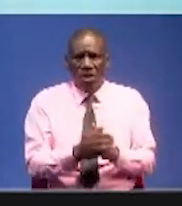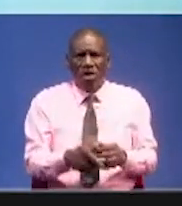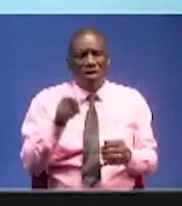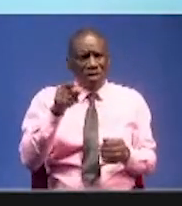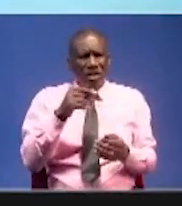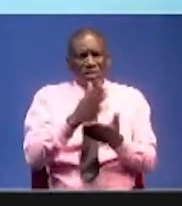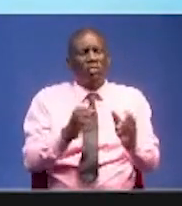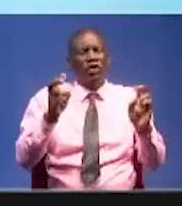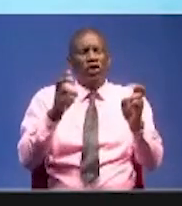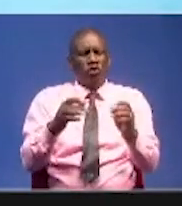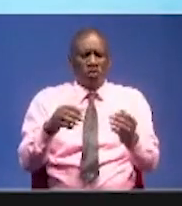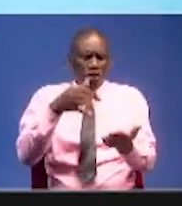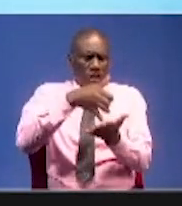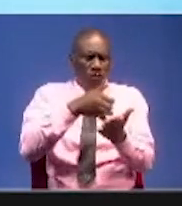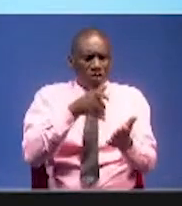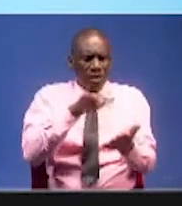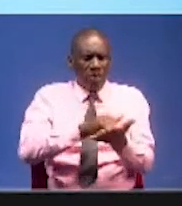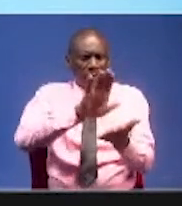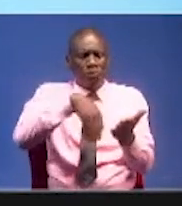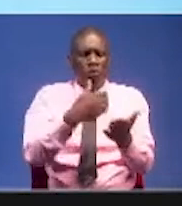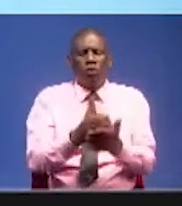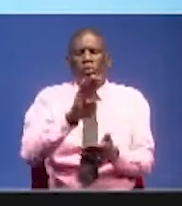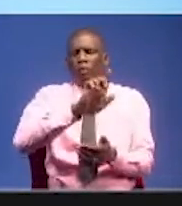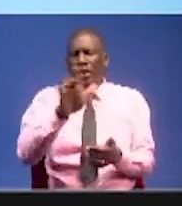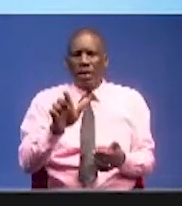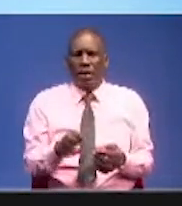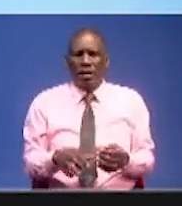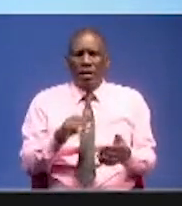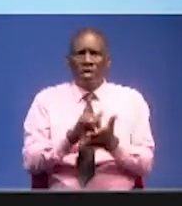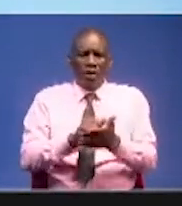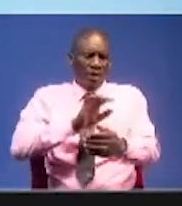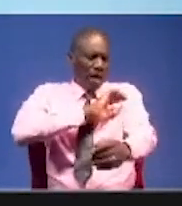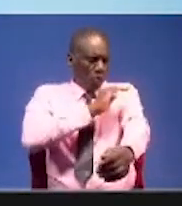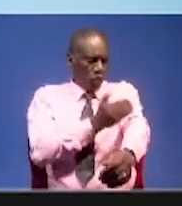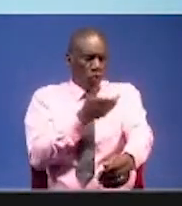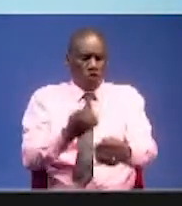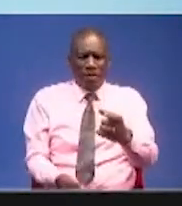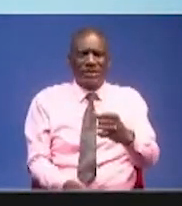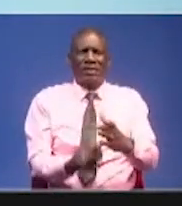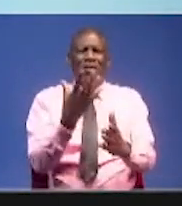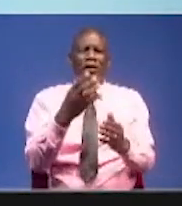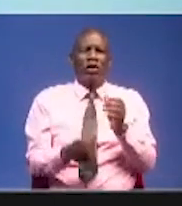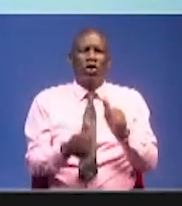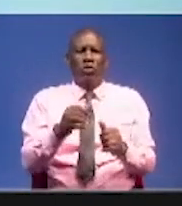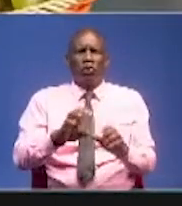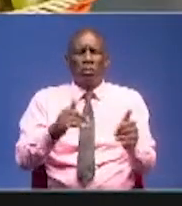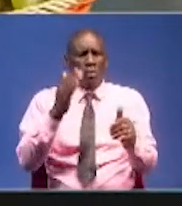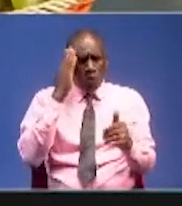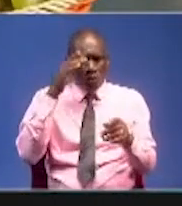some of the issues contained in that proposed bill. That the authority to be established will be known as